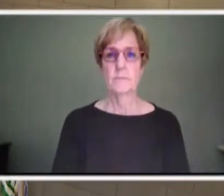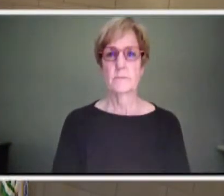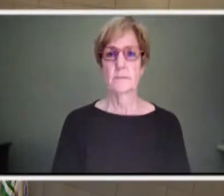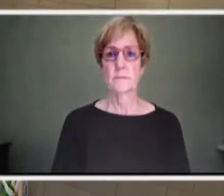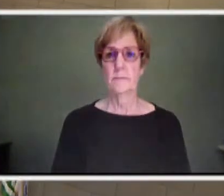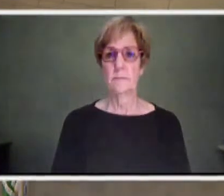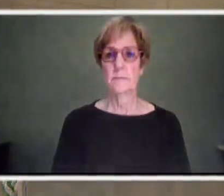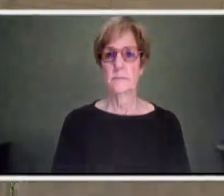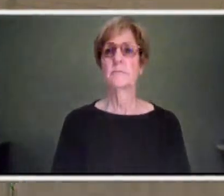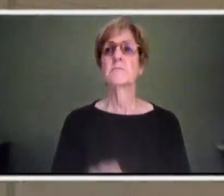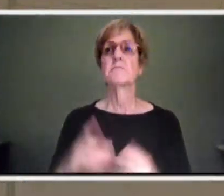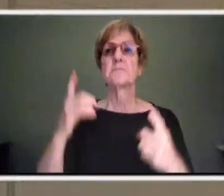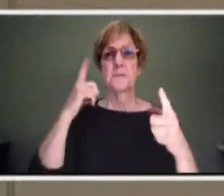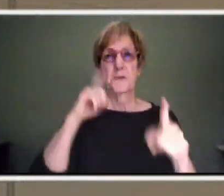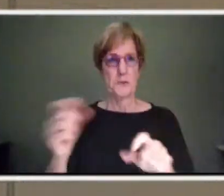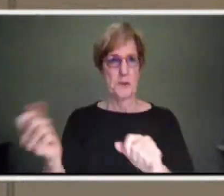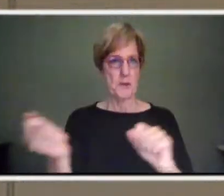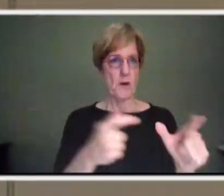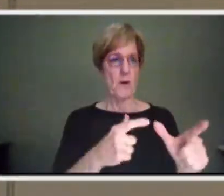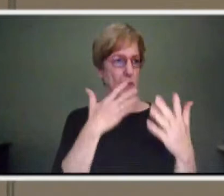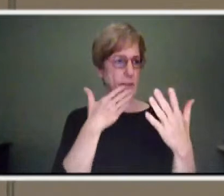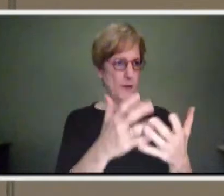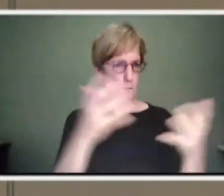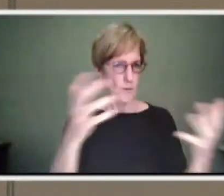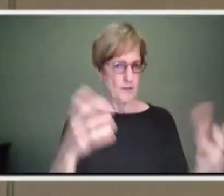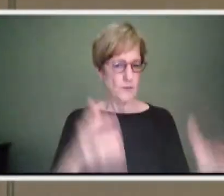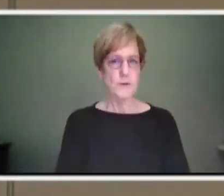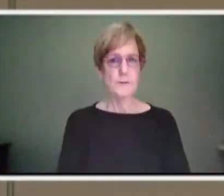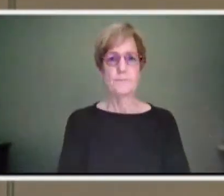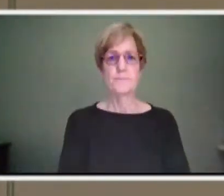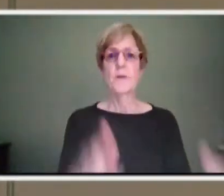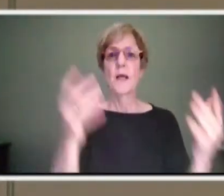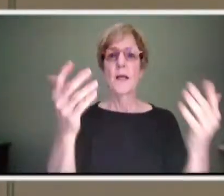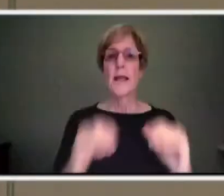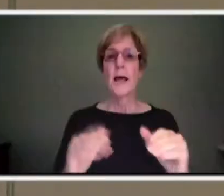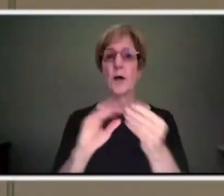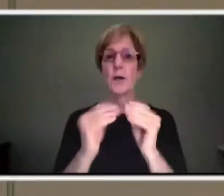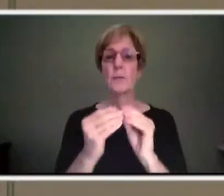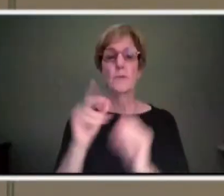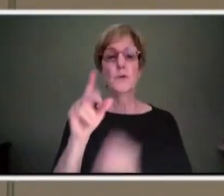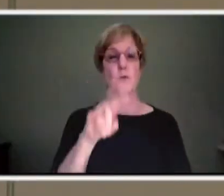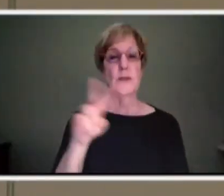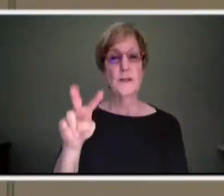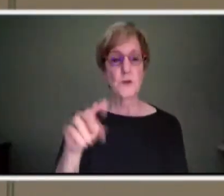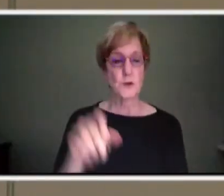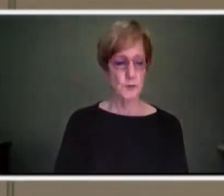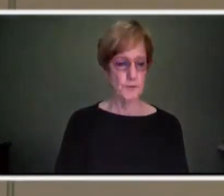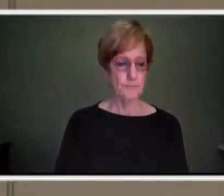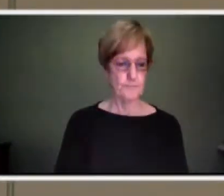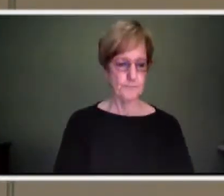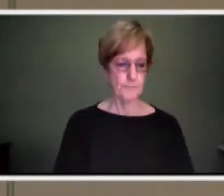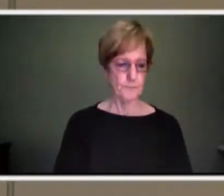That is unanimous. Thank you very much. We'll move on to item number 22, rezoning petition